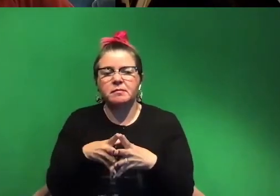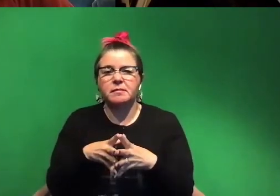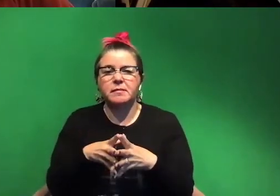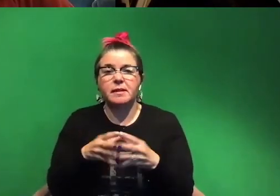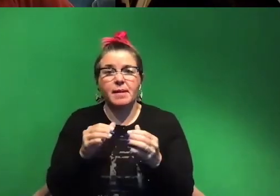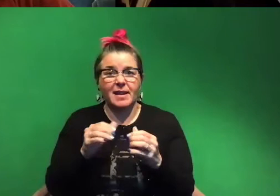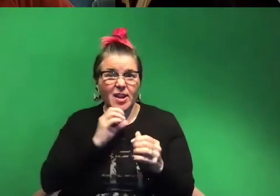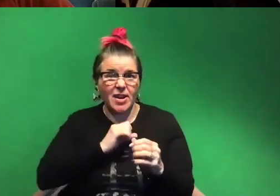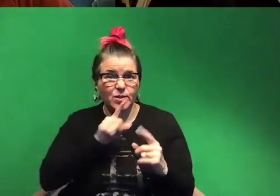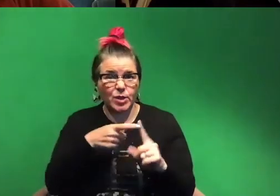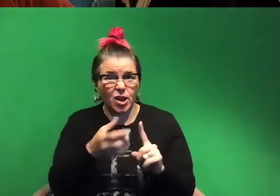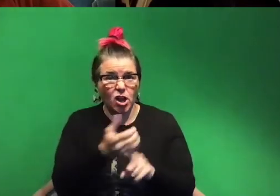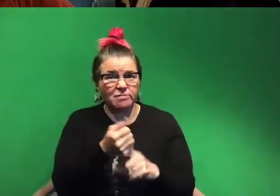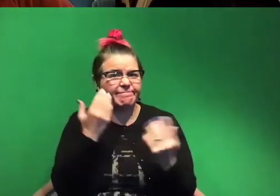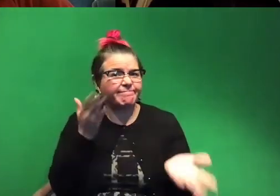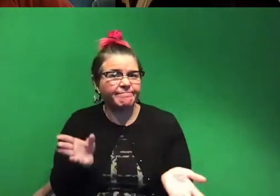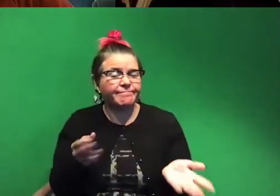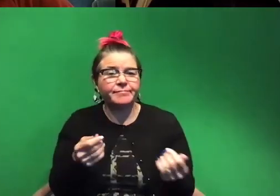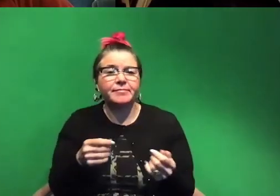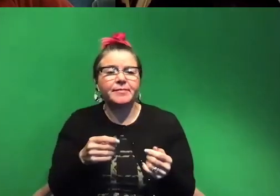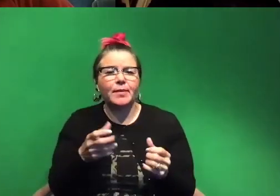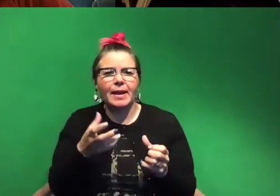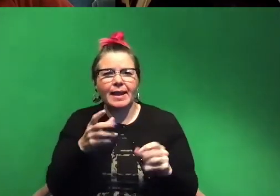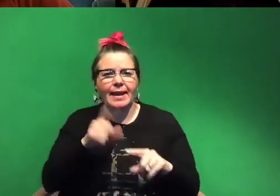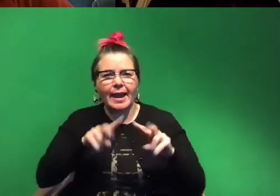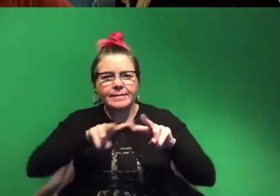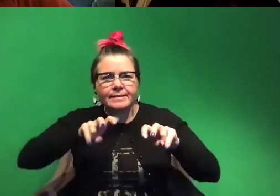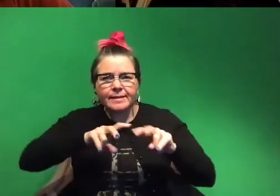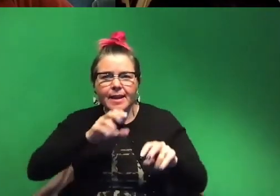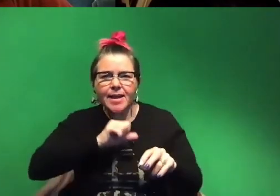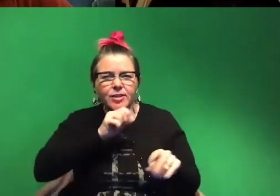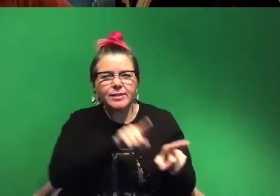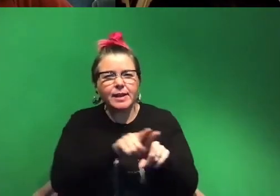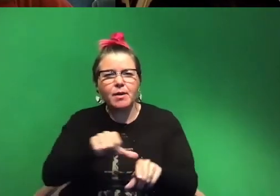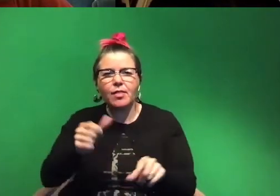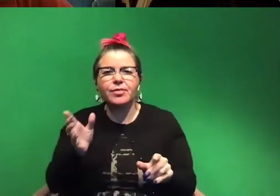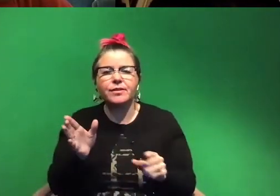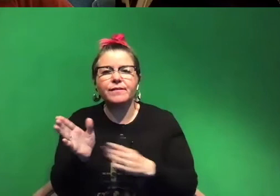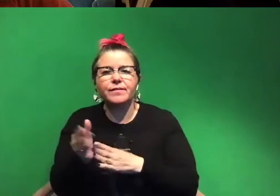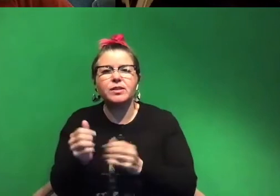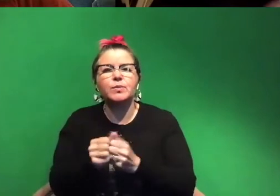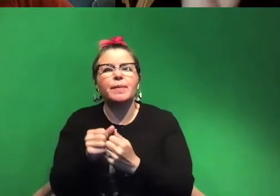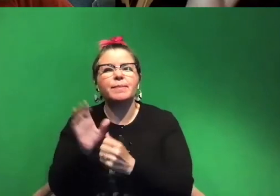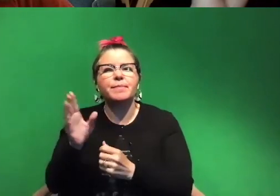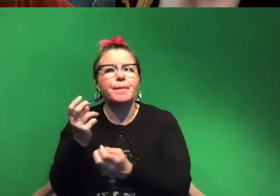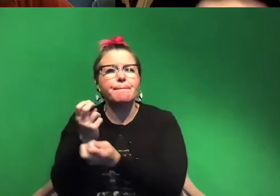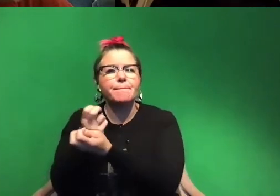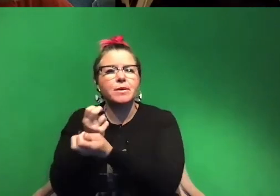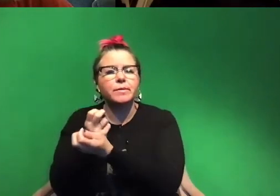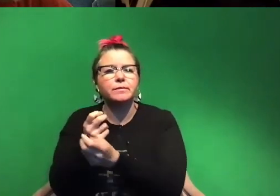they are when they come to us. And we can't age them the same way that we age other fish, which is with those little bones in their